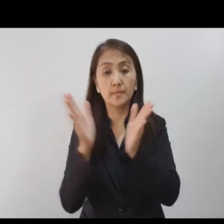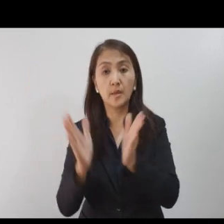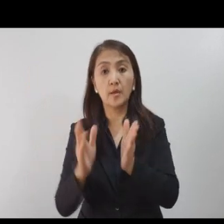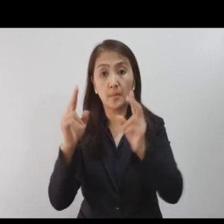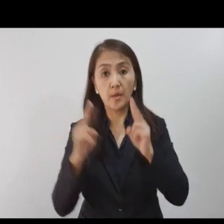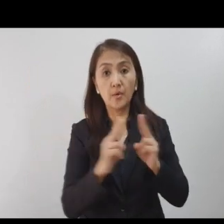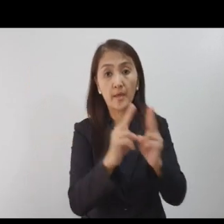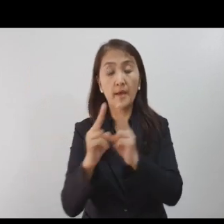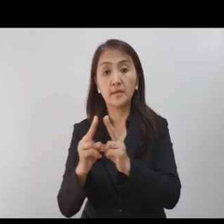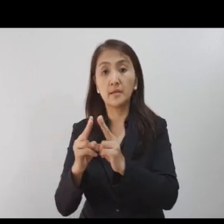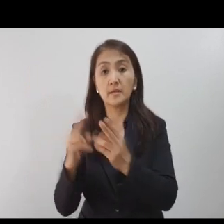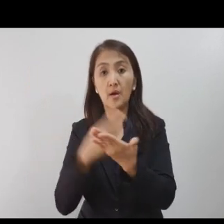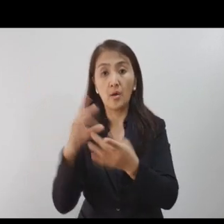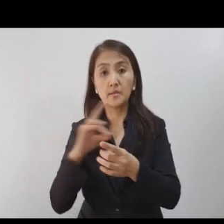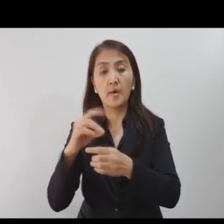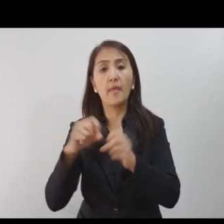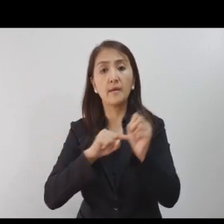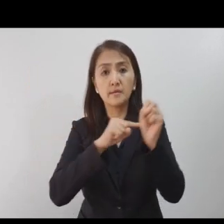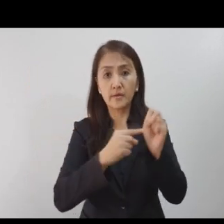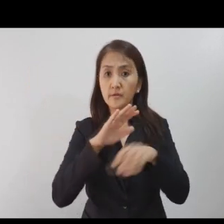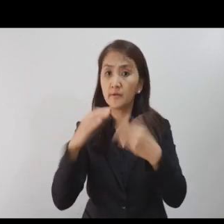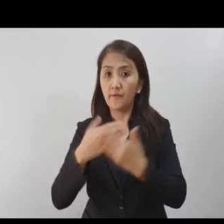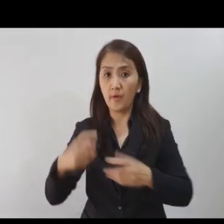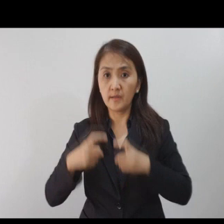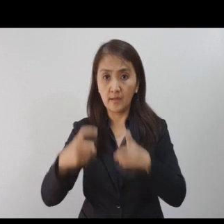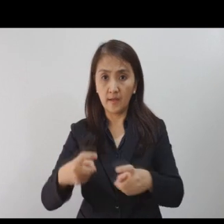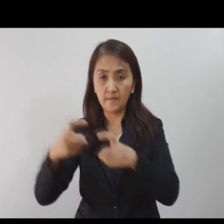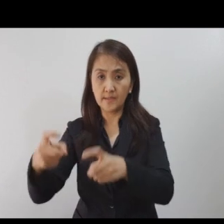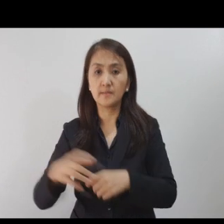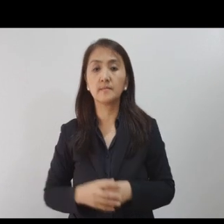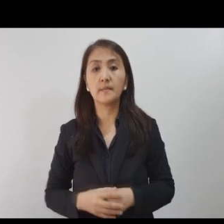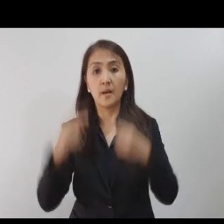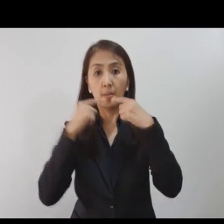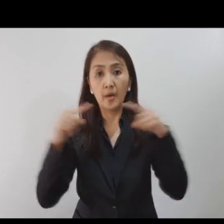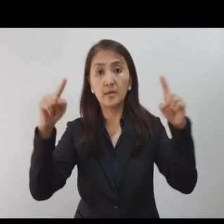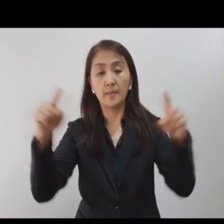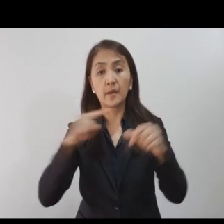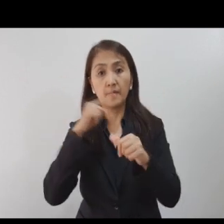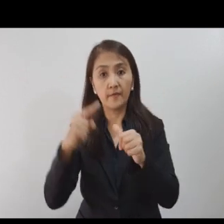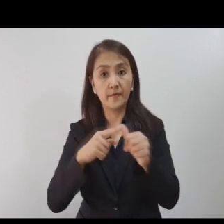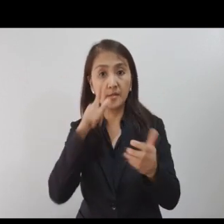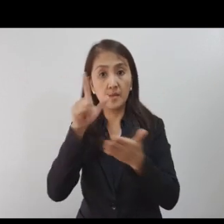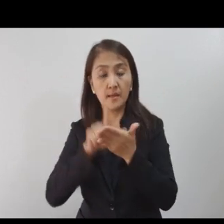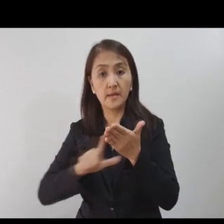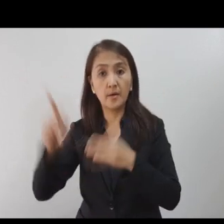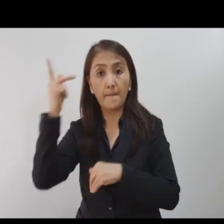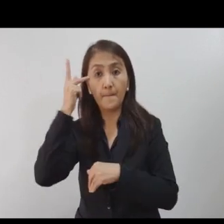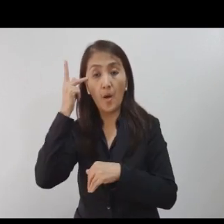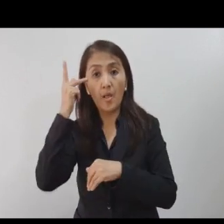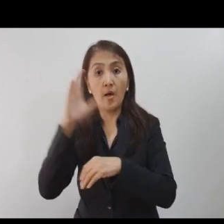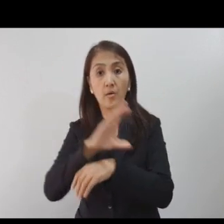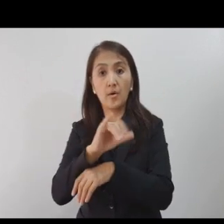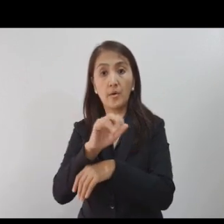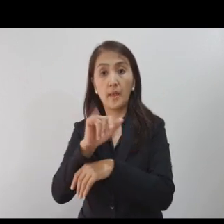to be united in the Holy Spirit, the source of all gifts. A proclamation from the first letter